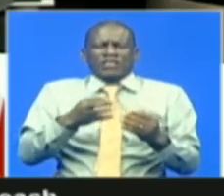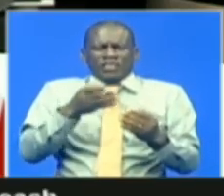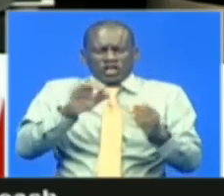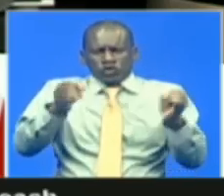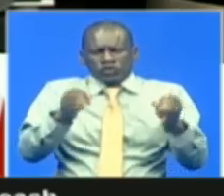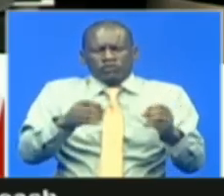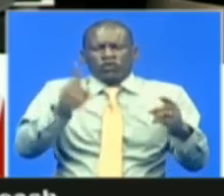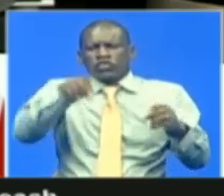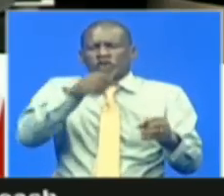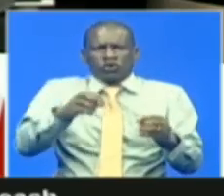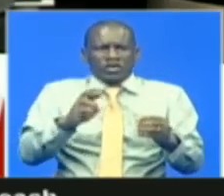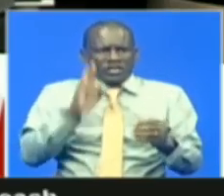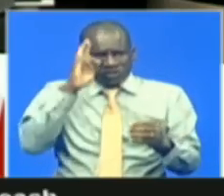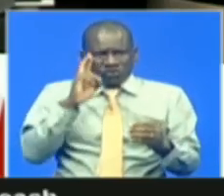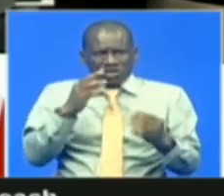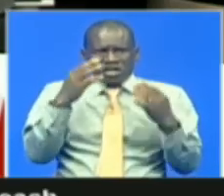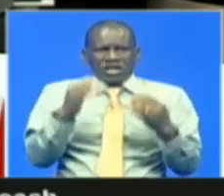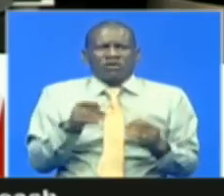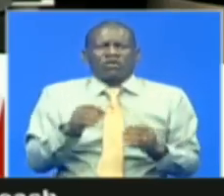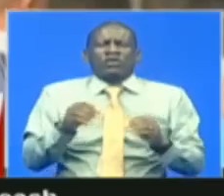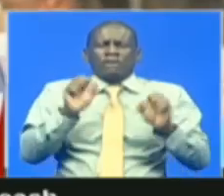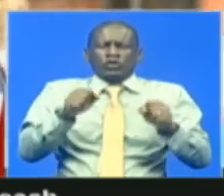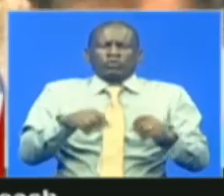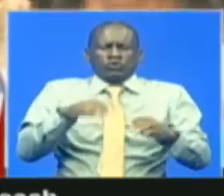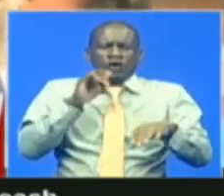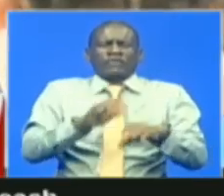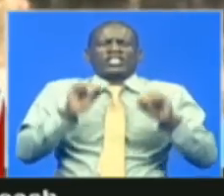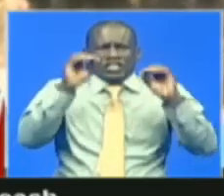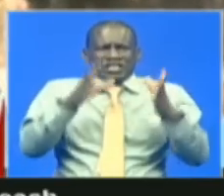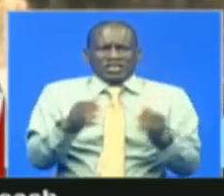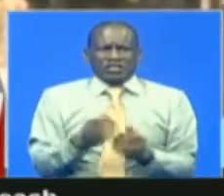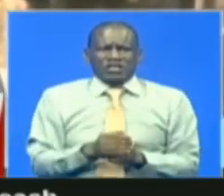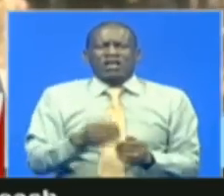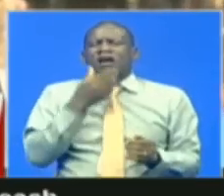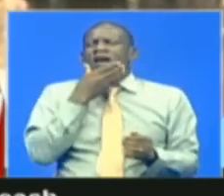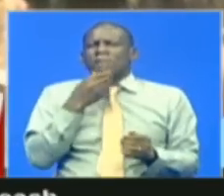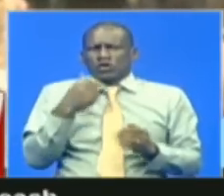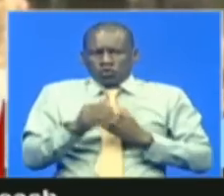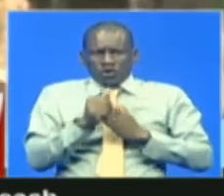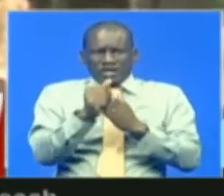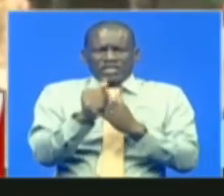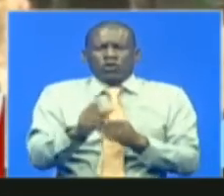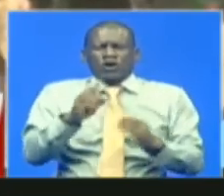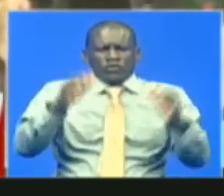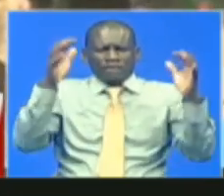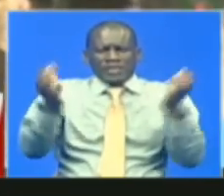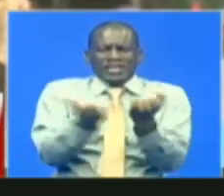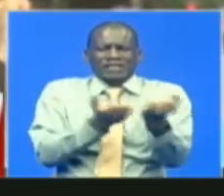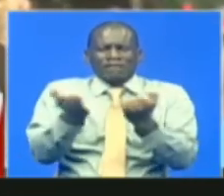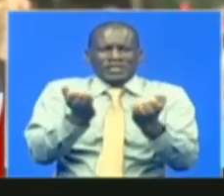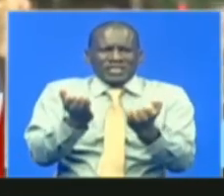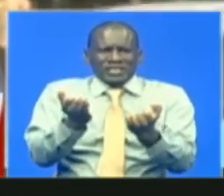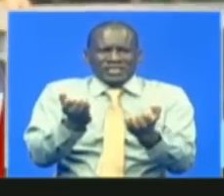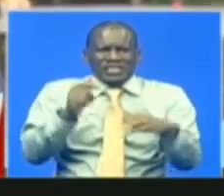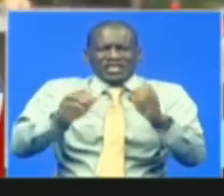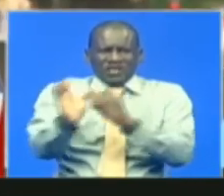how his latest deal could hit teachers hard. For a man who presides over arguably one of the largest business enterprises in